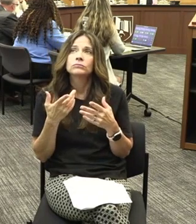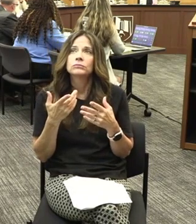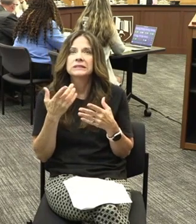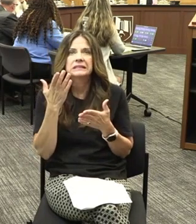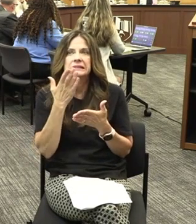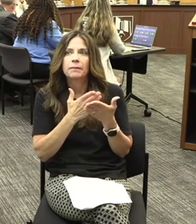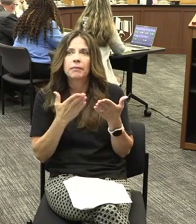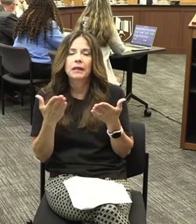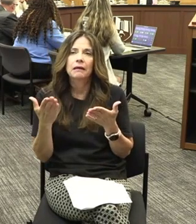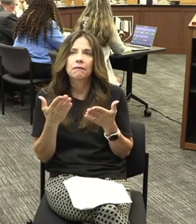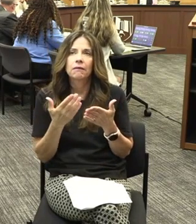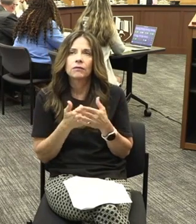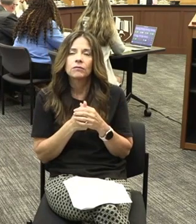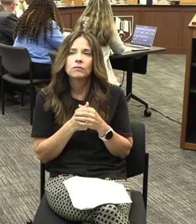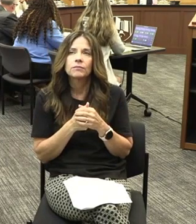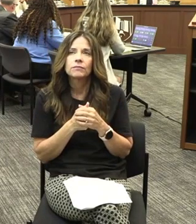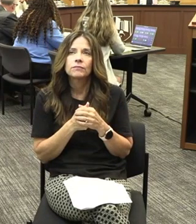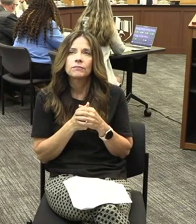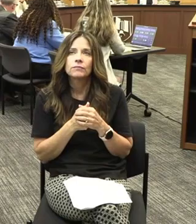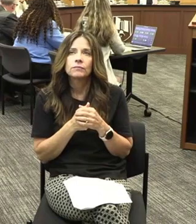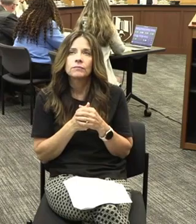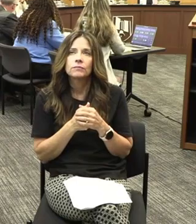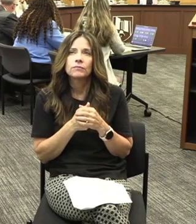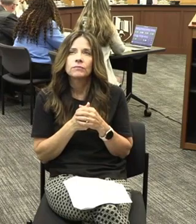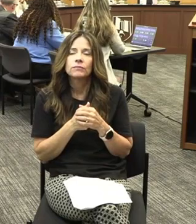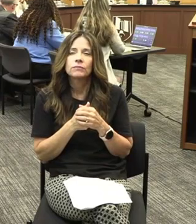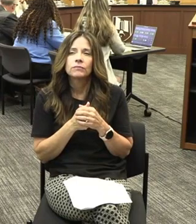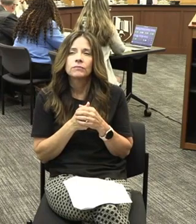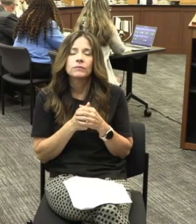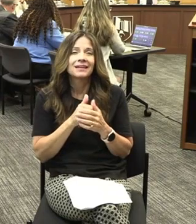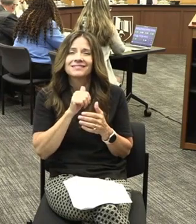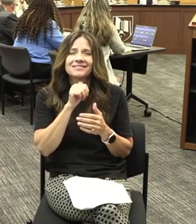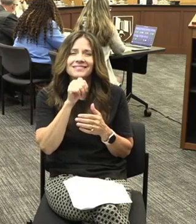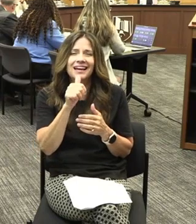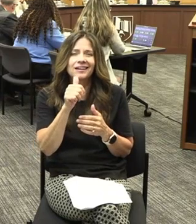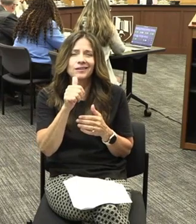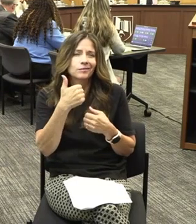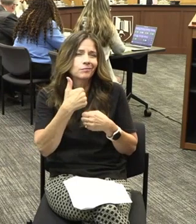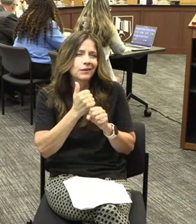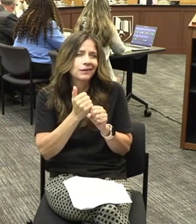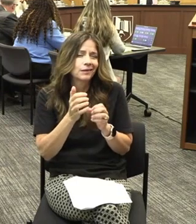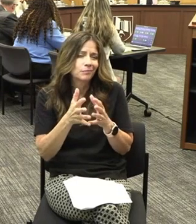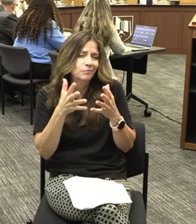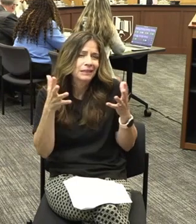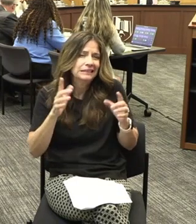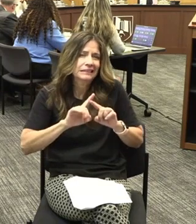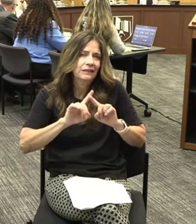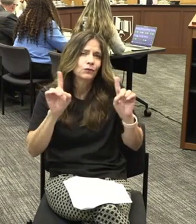something that it's not gonna make a big difference if we leave it in?